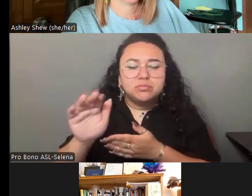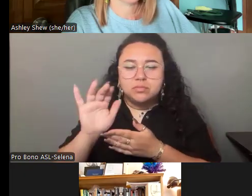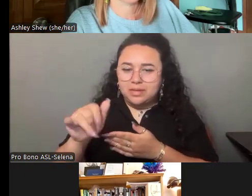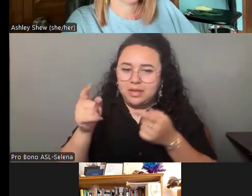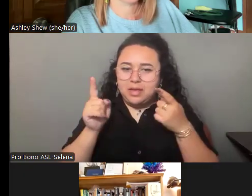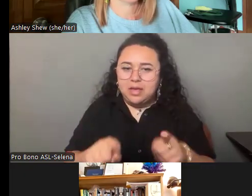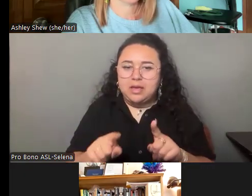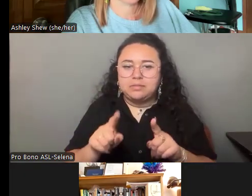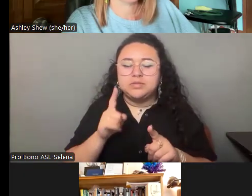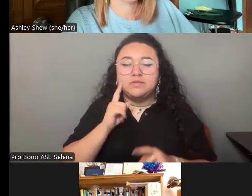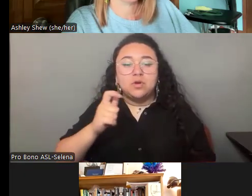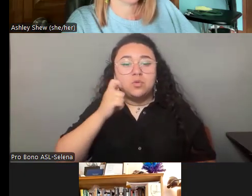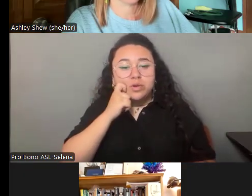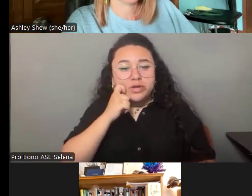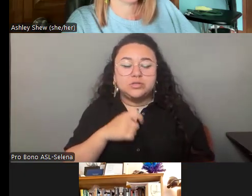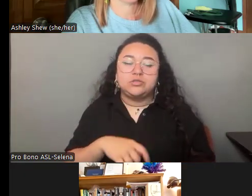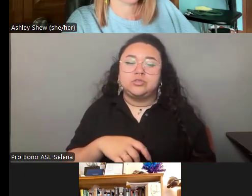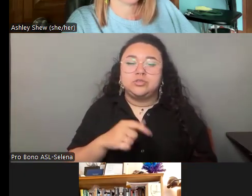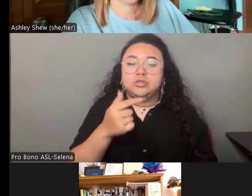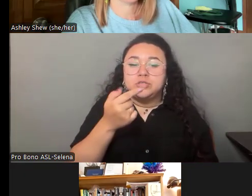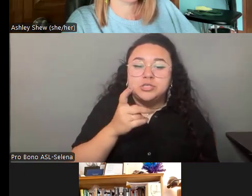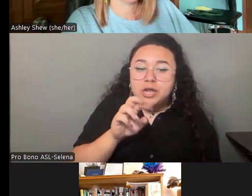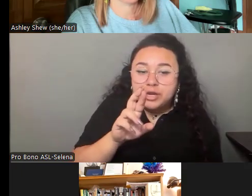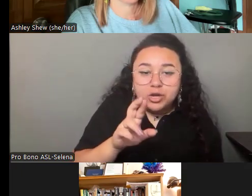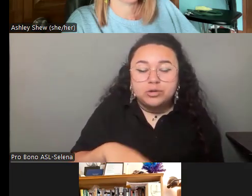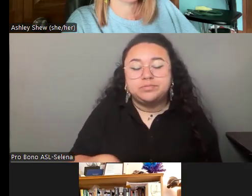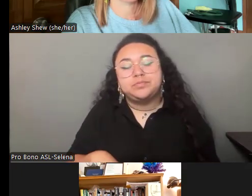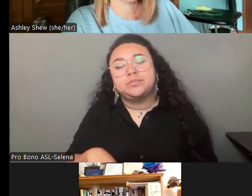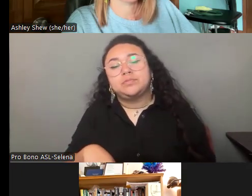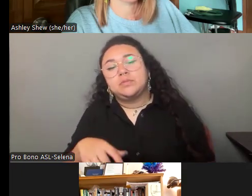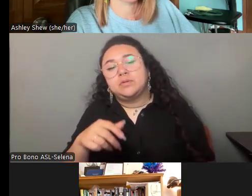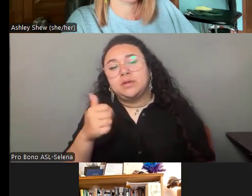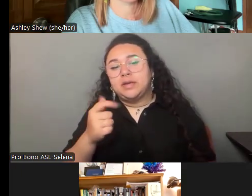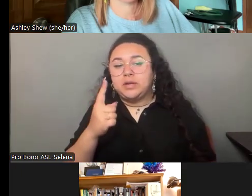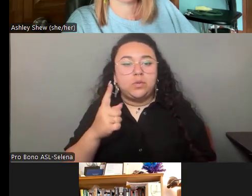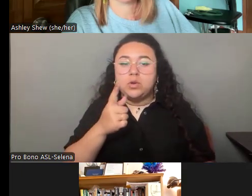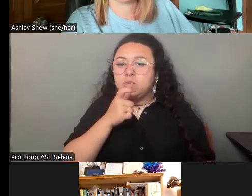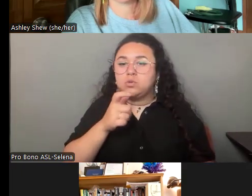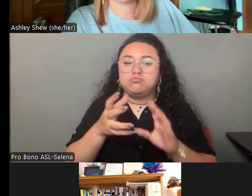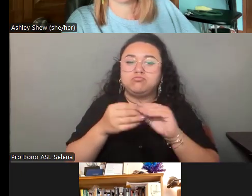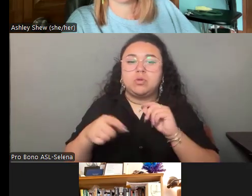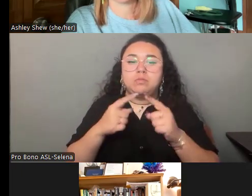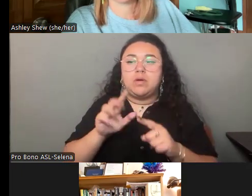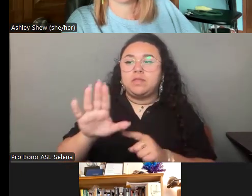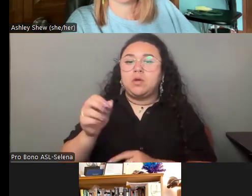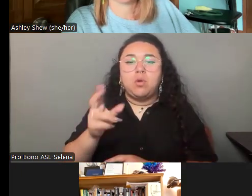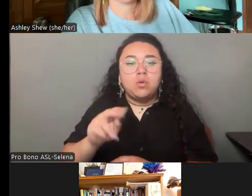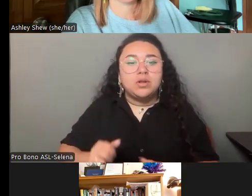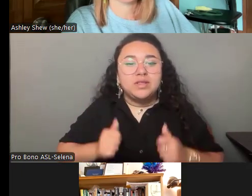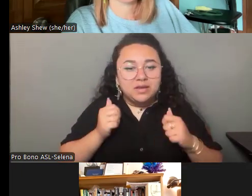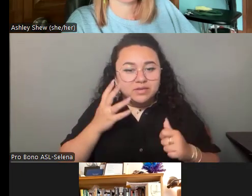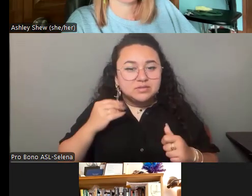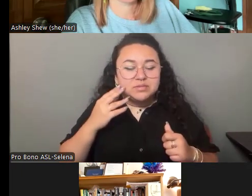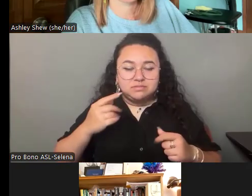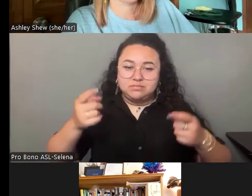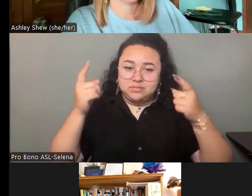along racial and gender lines. It happens about anybody who tries to speak about their own lived experience, and it especially happens in the